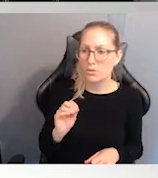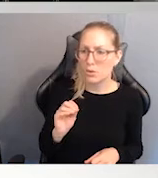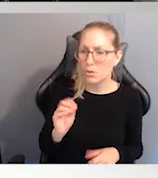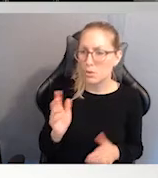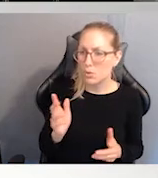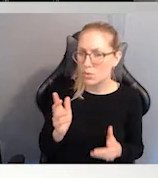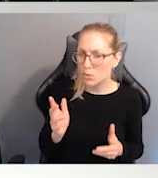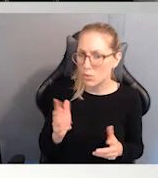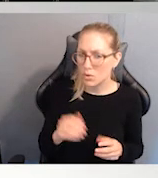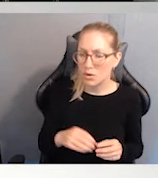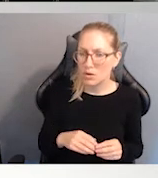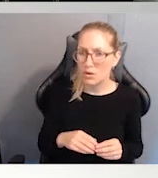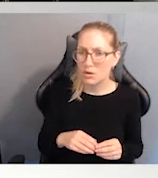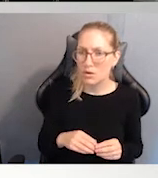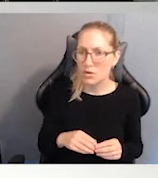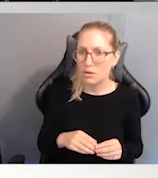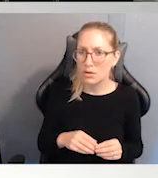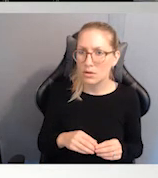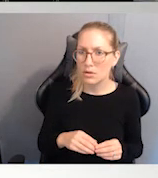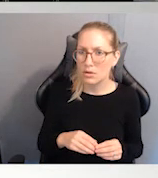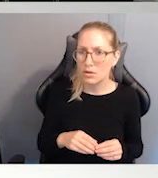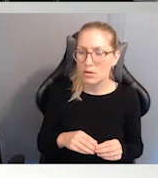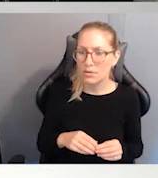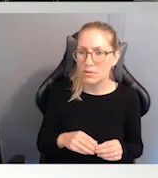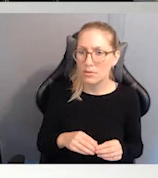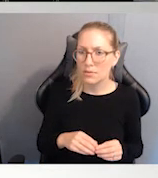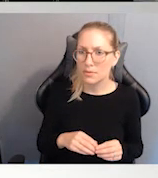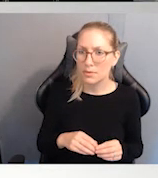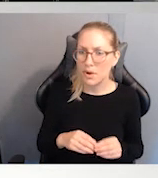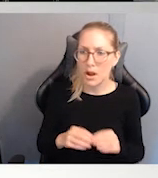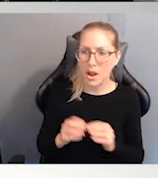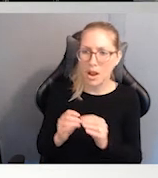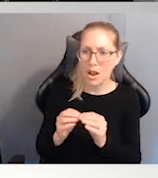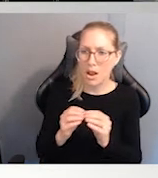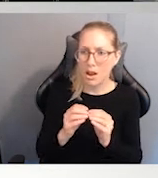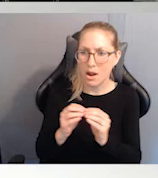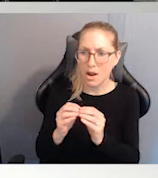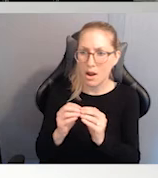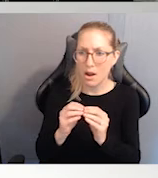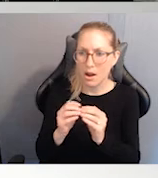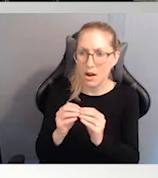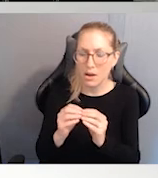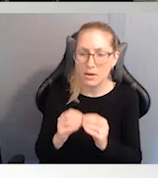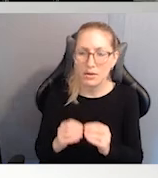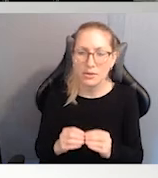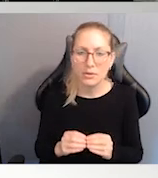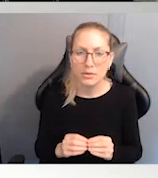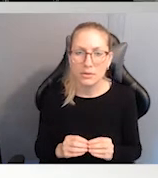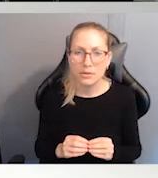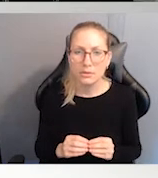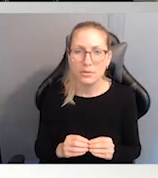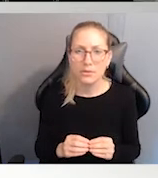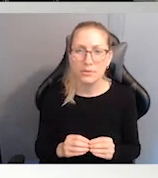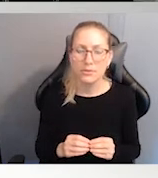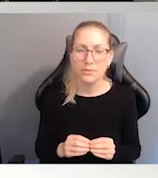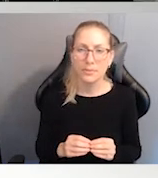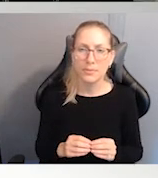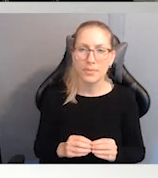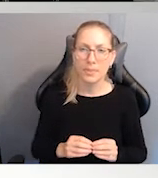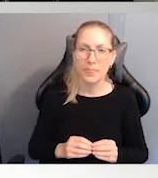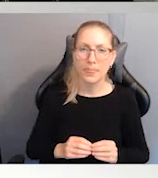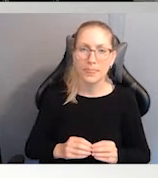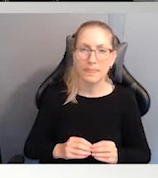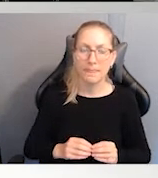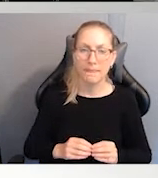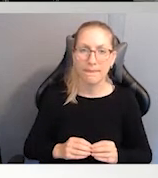No, but they're still umbrella under with Sufi. They do the same. Some of them are still not quite up yet